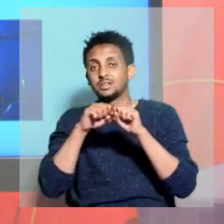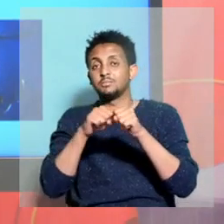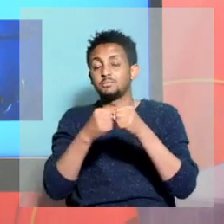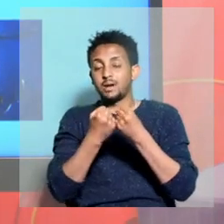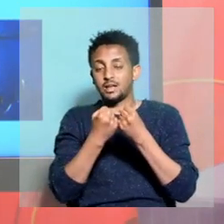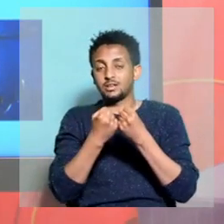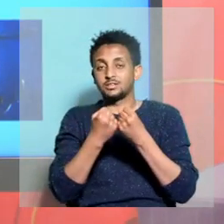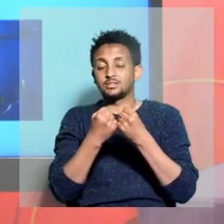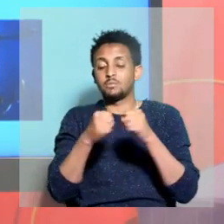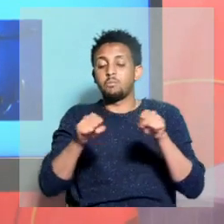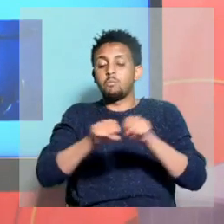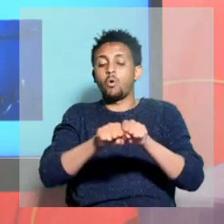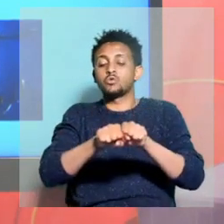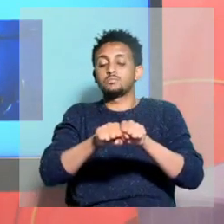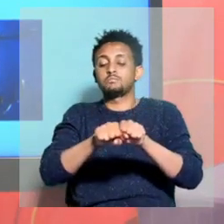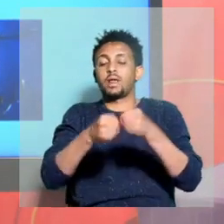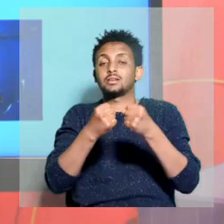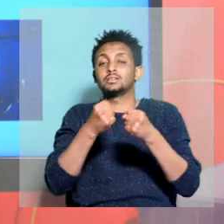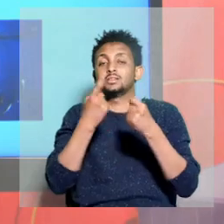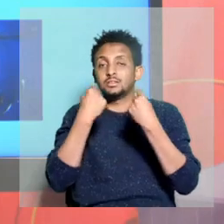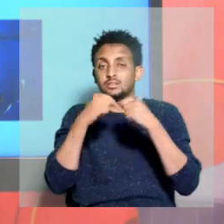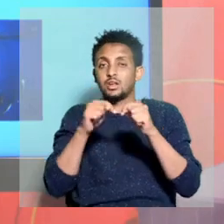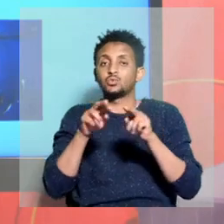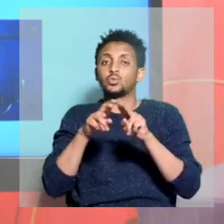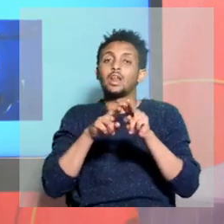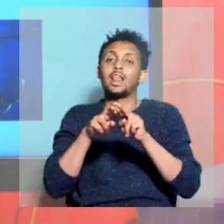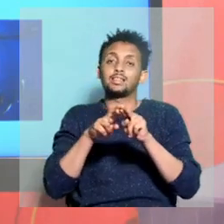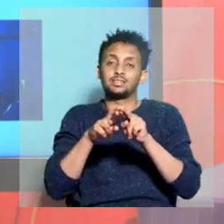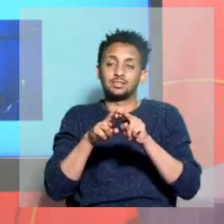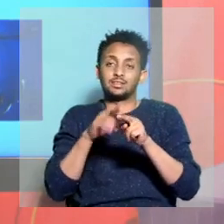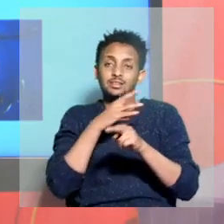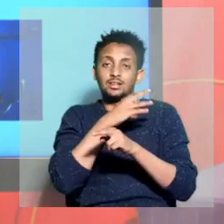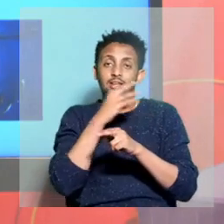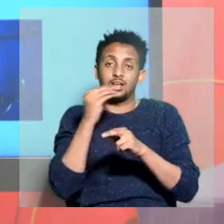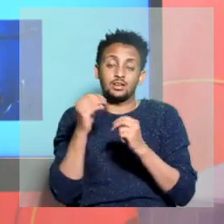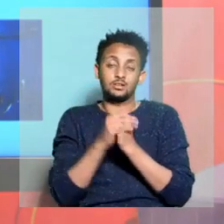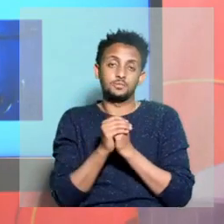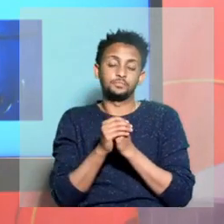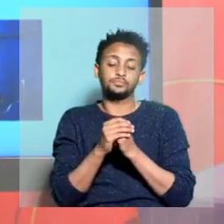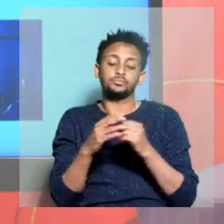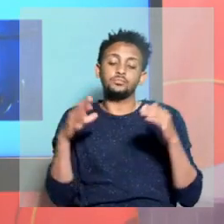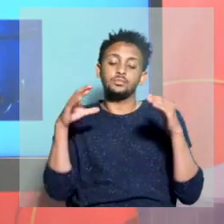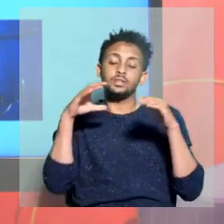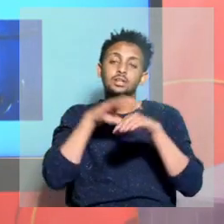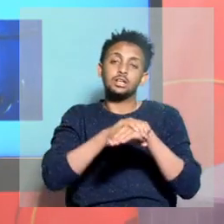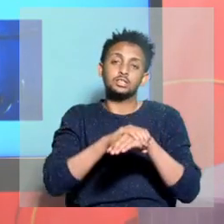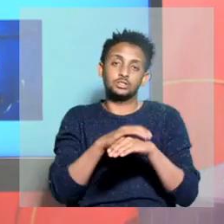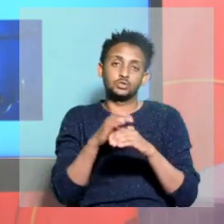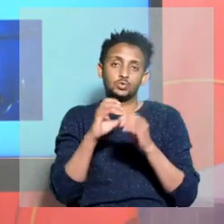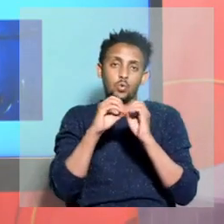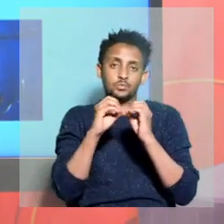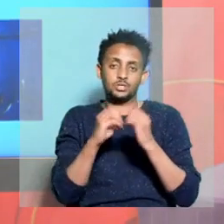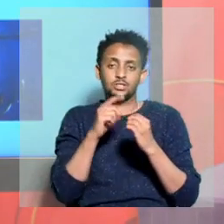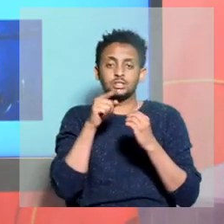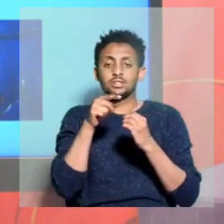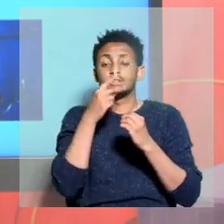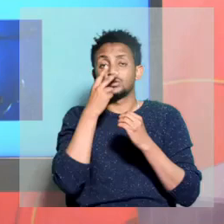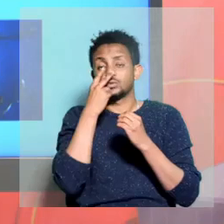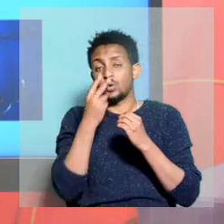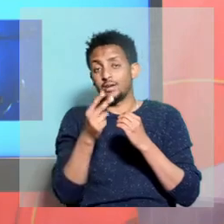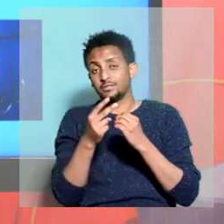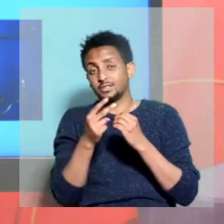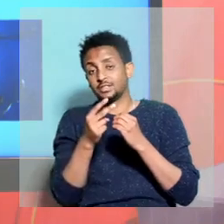the bond which correlates or tries to relate or catch the objects. Therefore, suppose here you